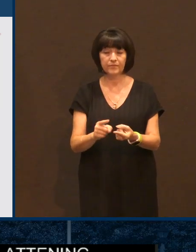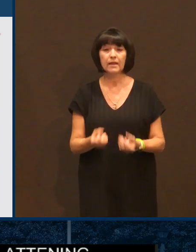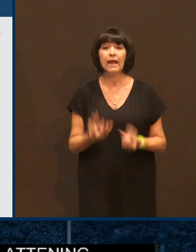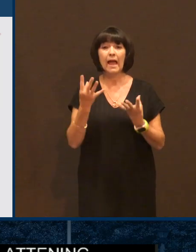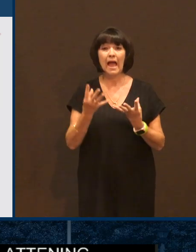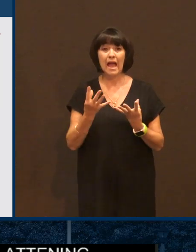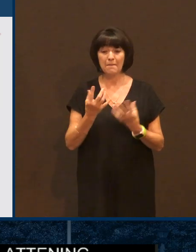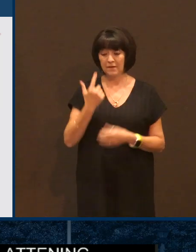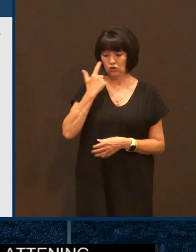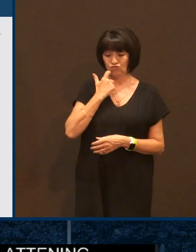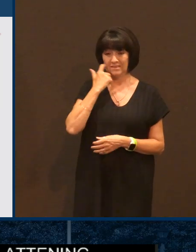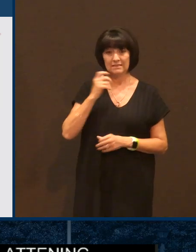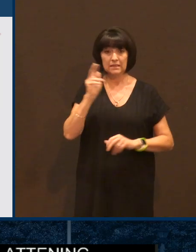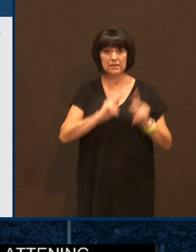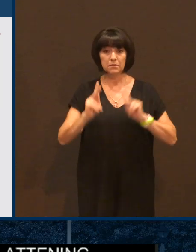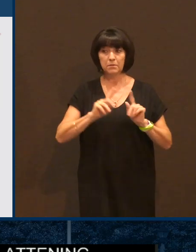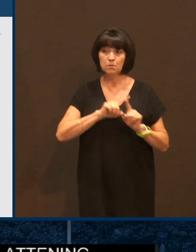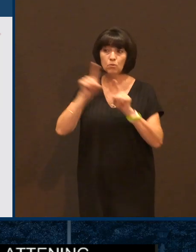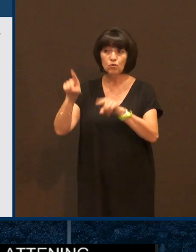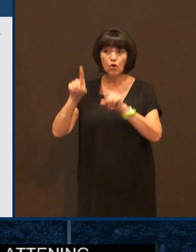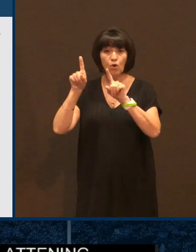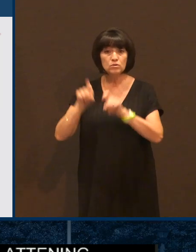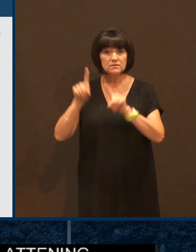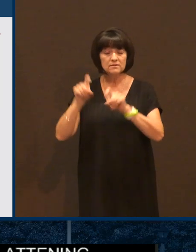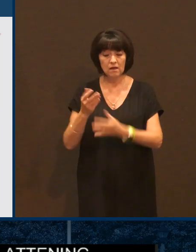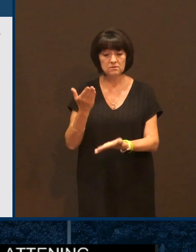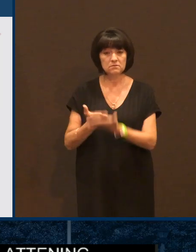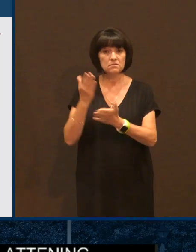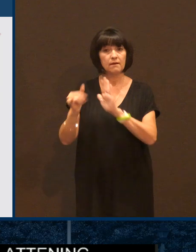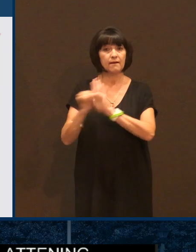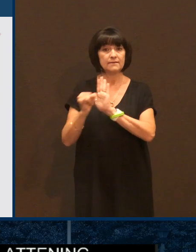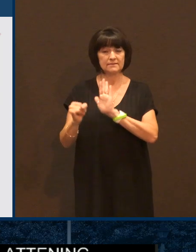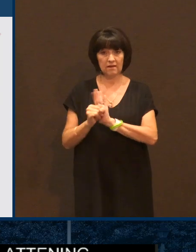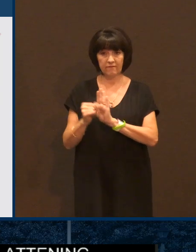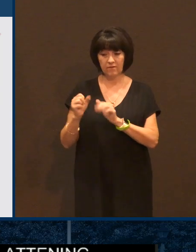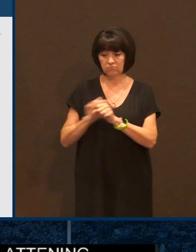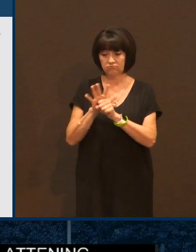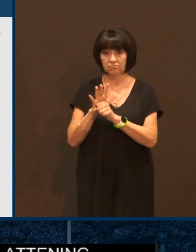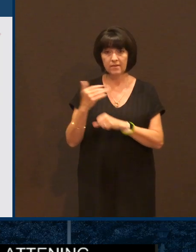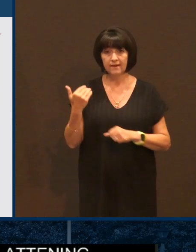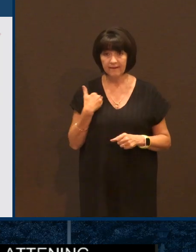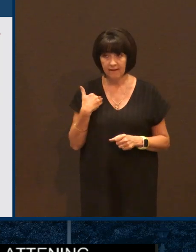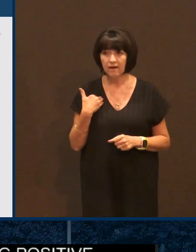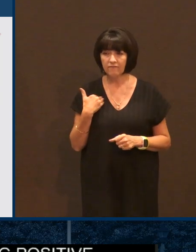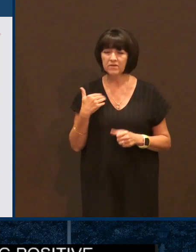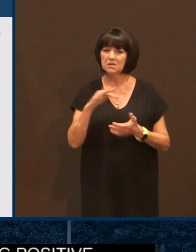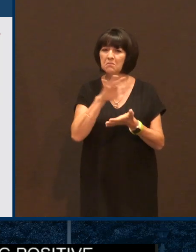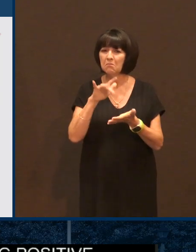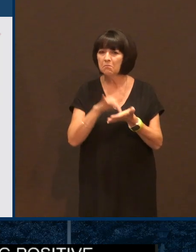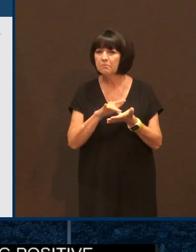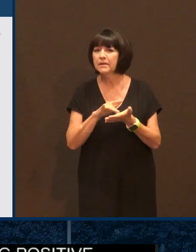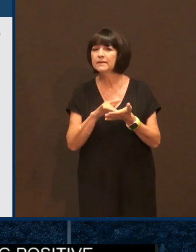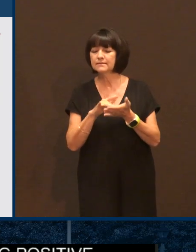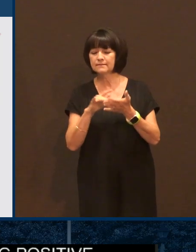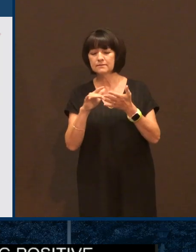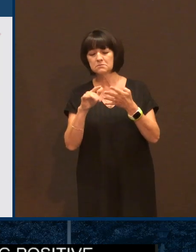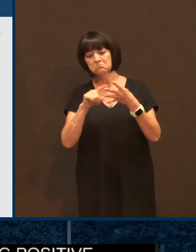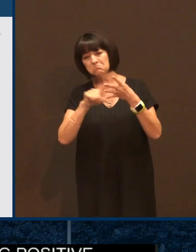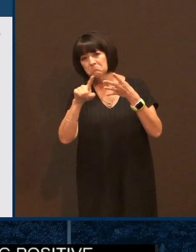little blip increase in mid to late June, and now